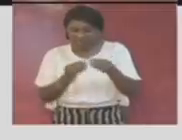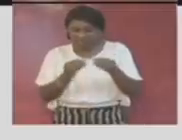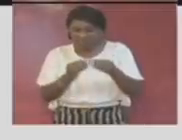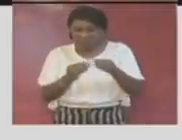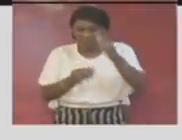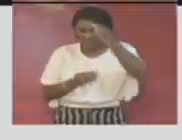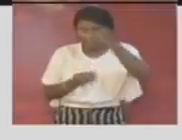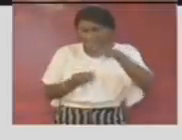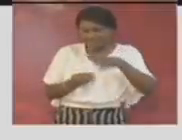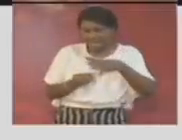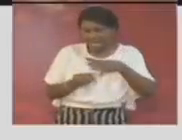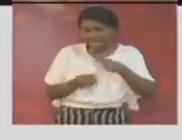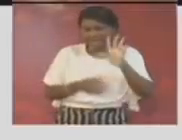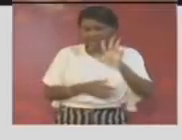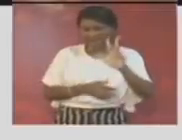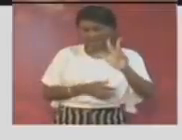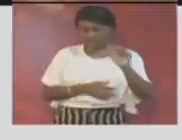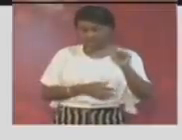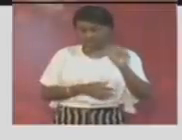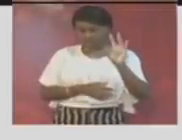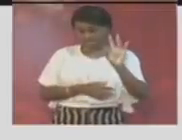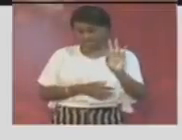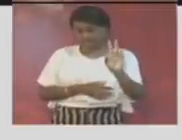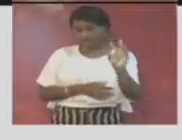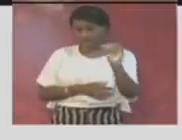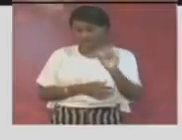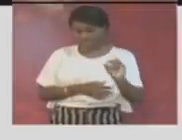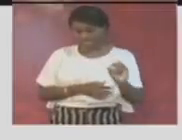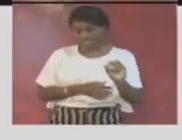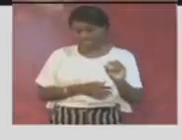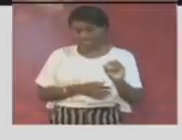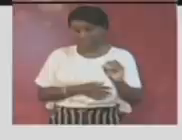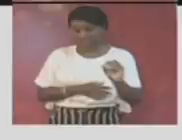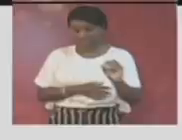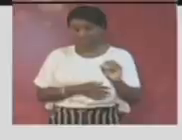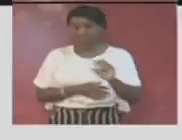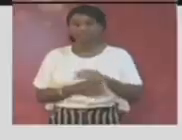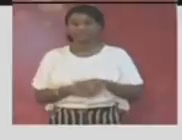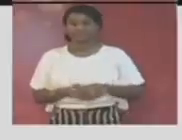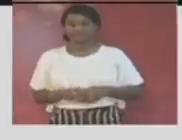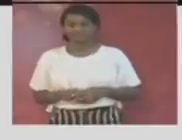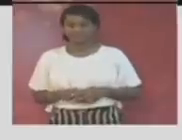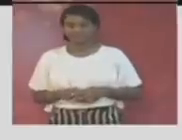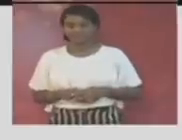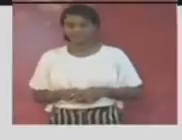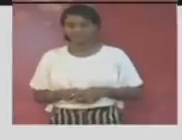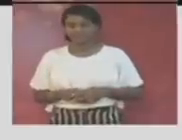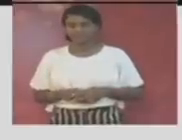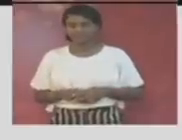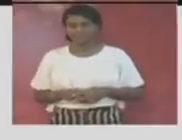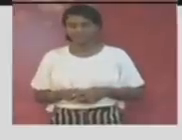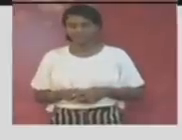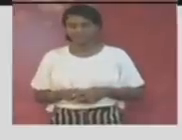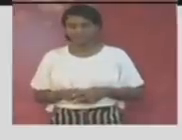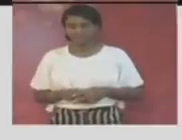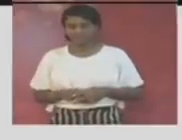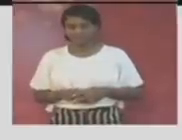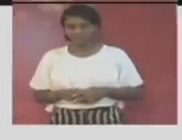this point, 53.7, nearly 54% of all the cases that have been diagnosed have been among